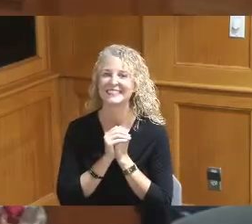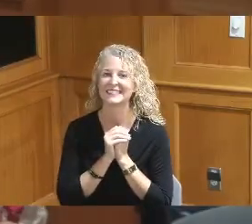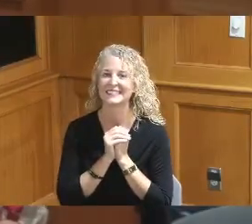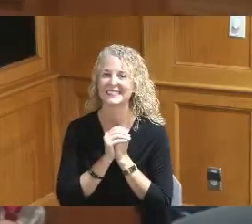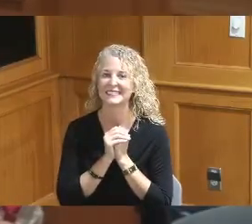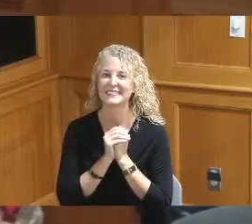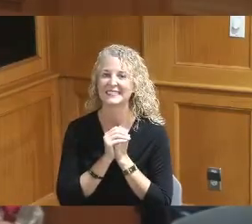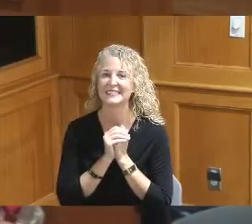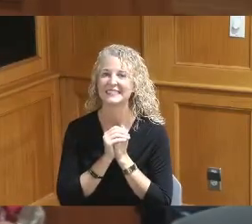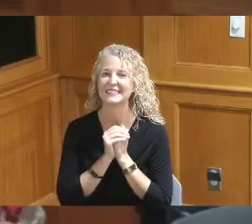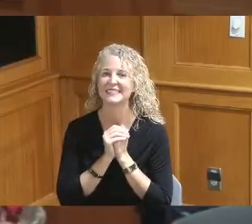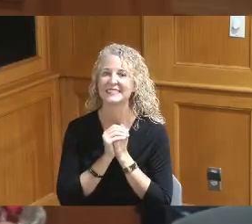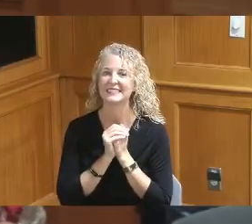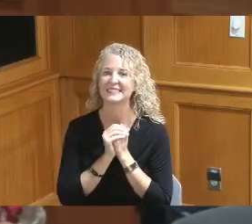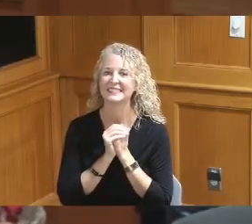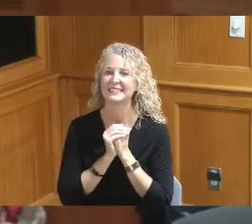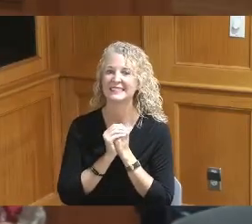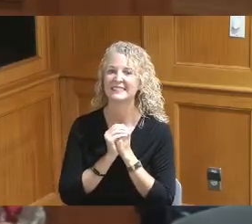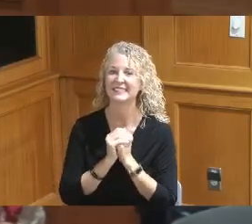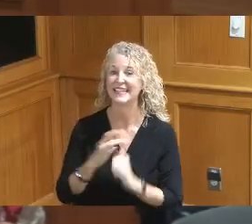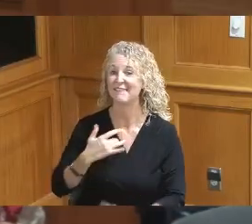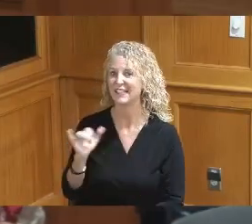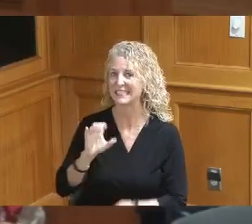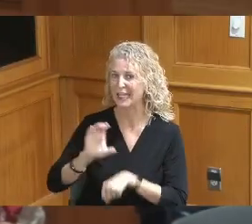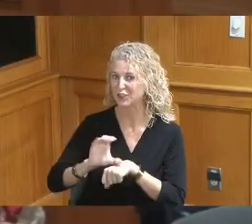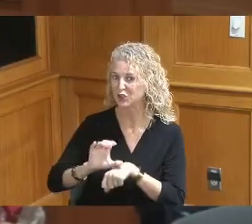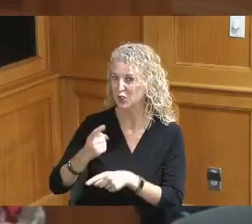I'm a church kid, so I do have something to say.